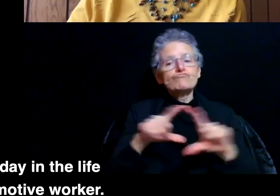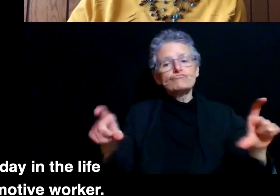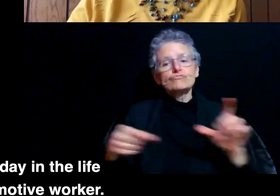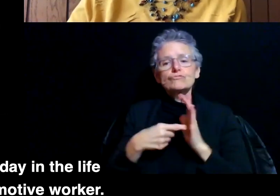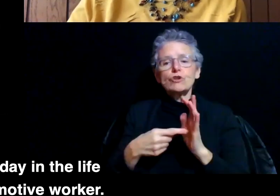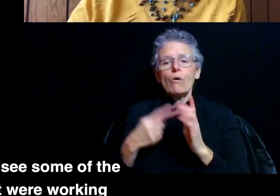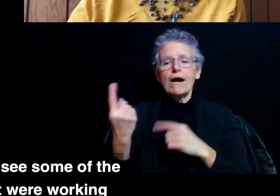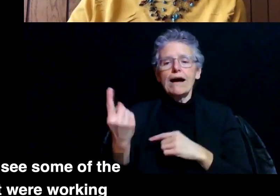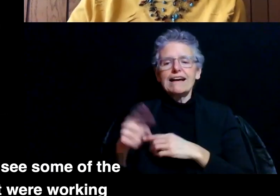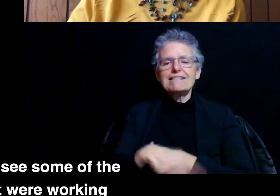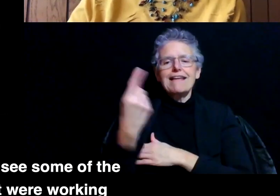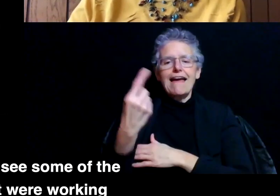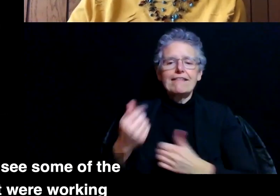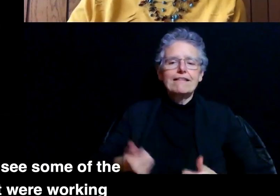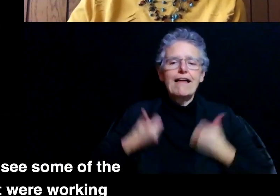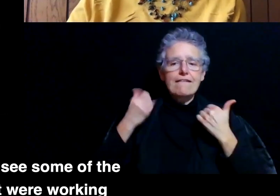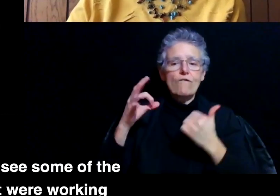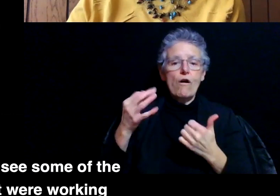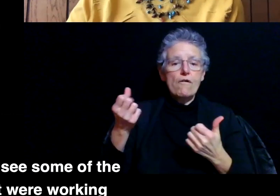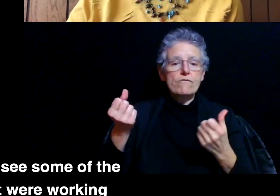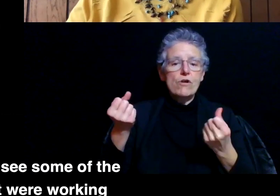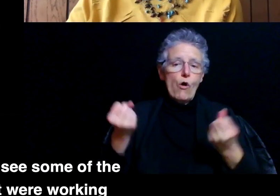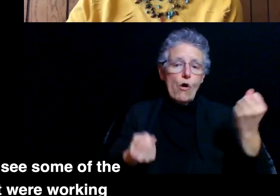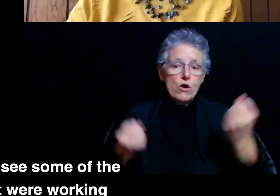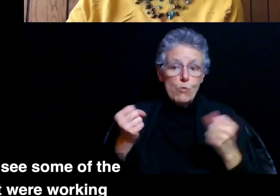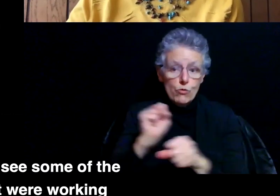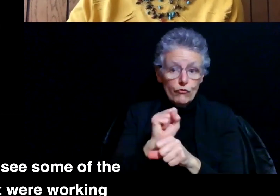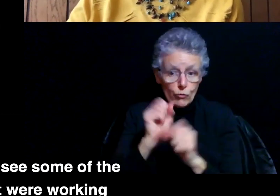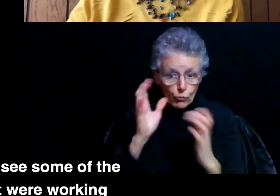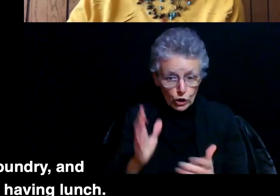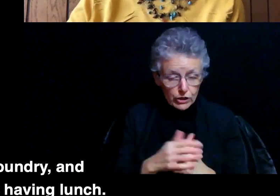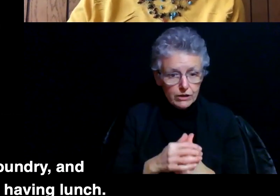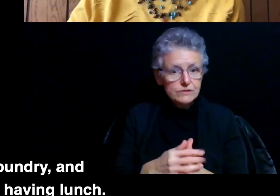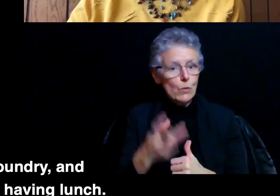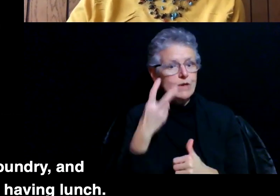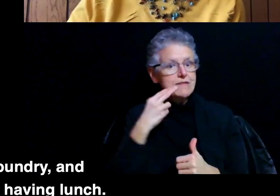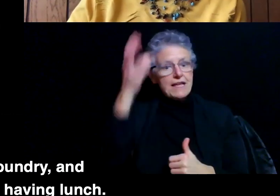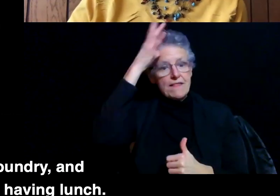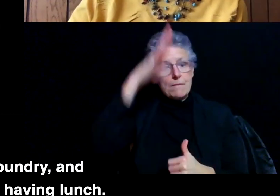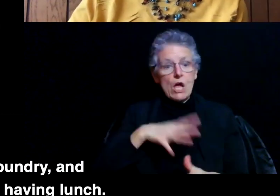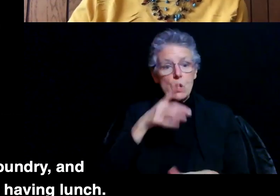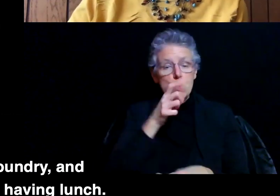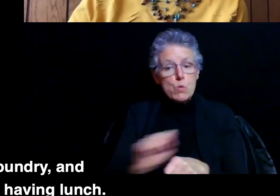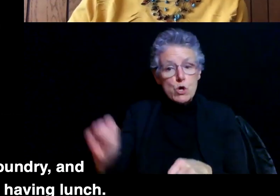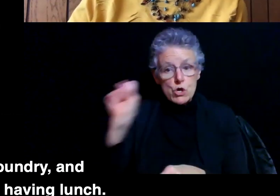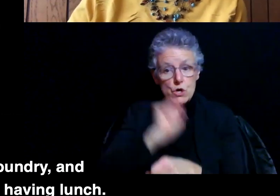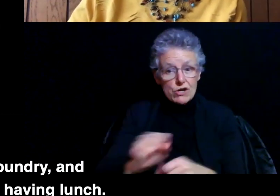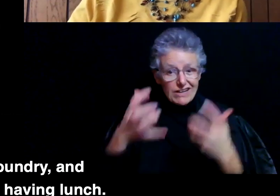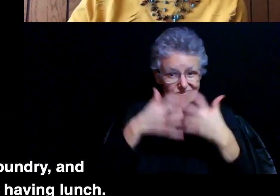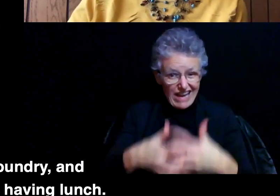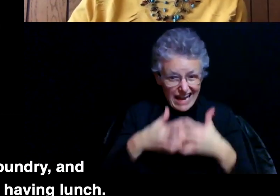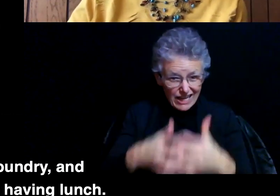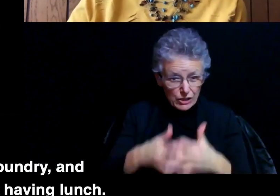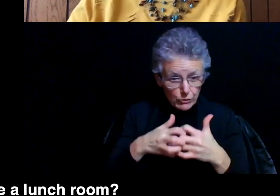automotive worker. And here we see some of the fellows that were working in that foundry, and they're just having lunch. Did they